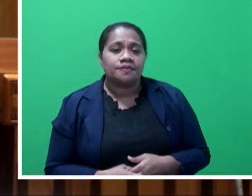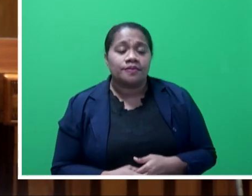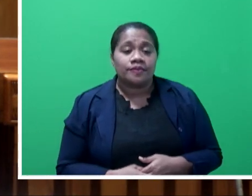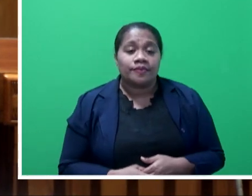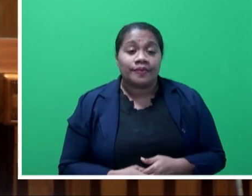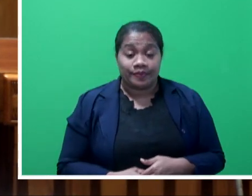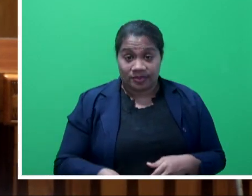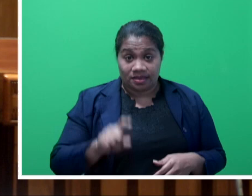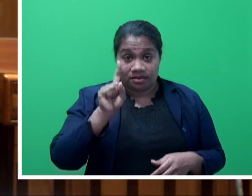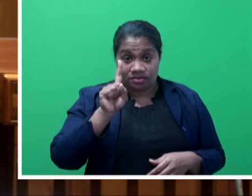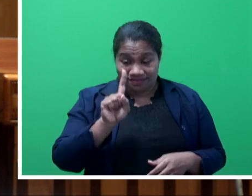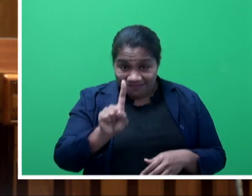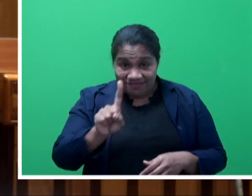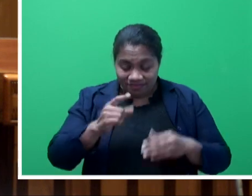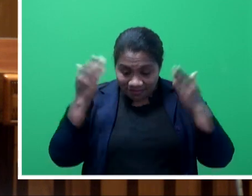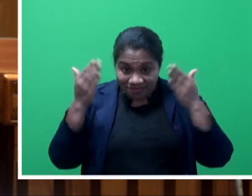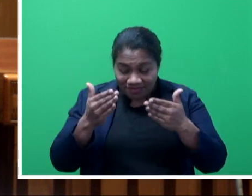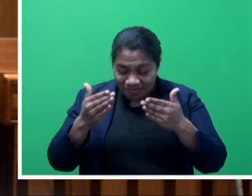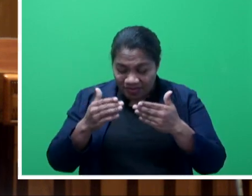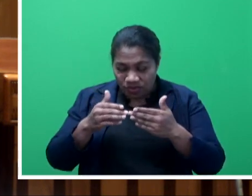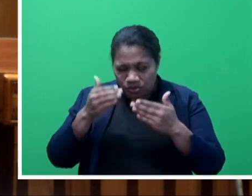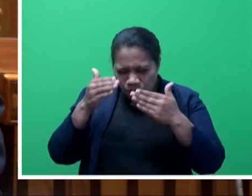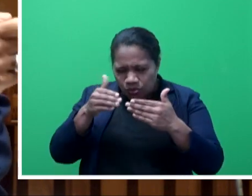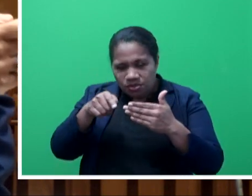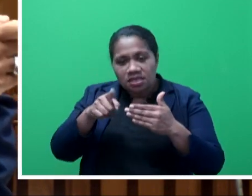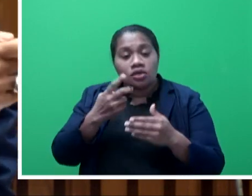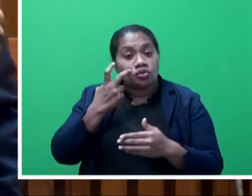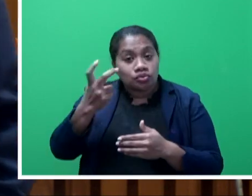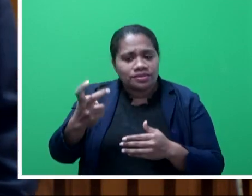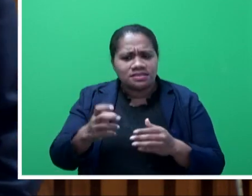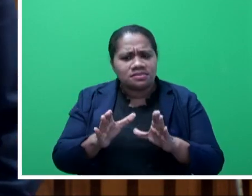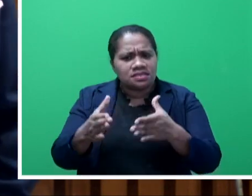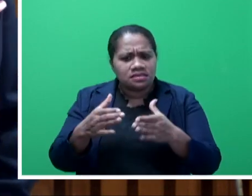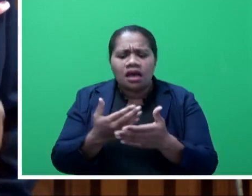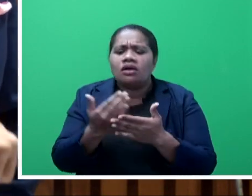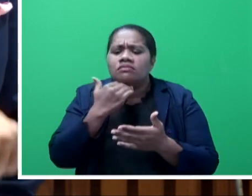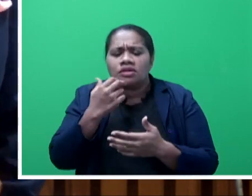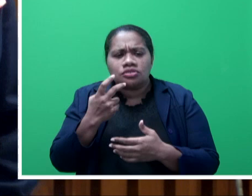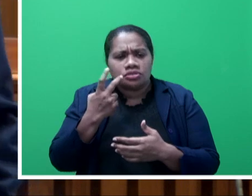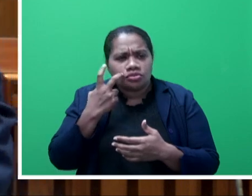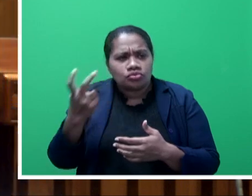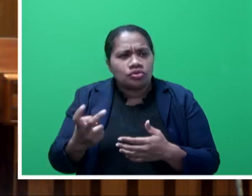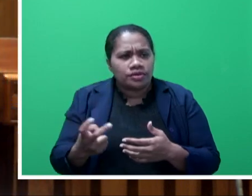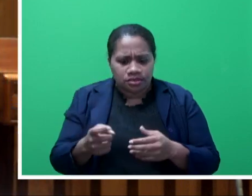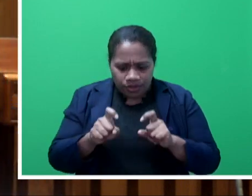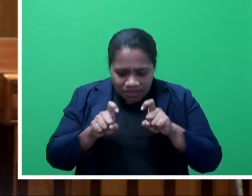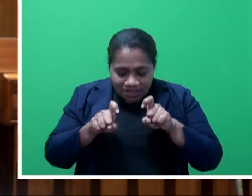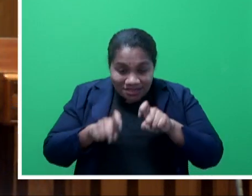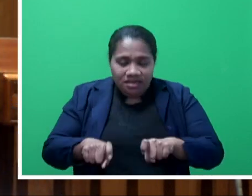have to look at in the tourism sector, Mr. Speaker, says how much of the tourism spend do you actually remains within the country